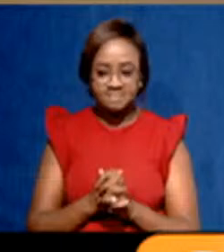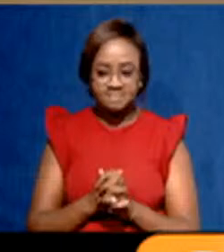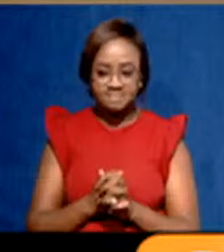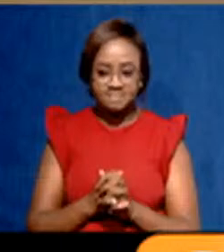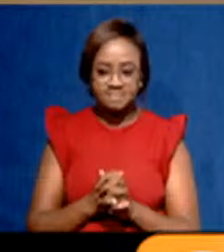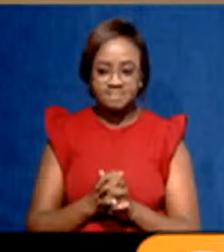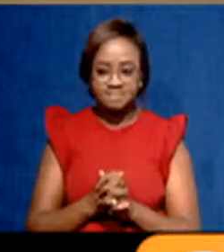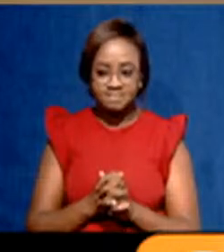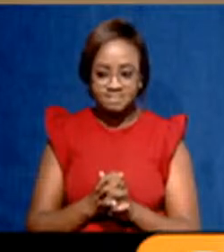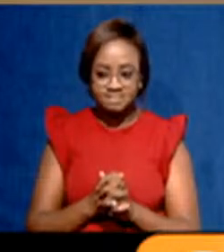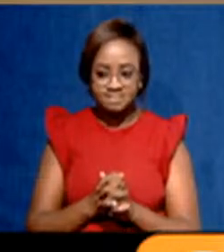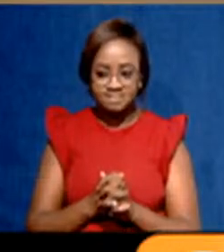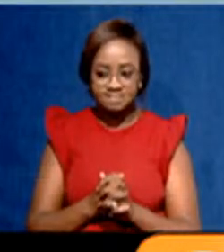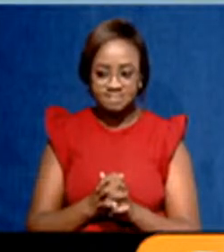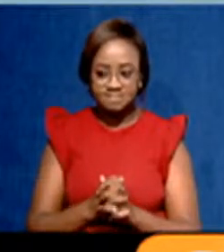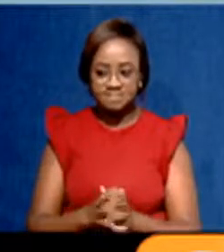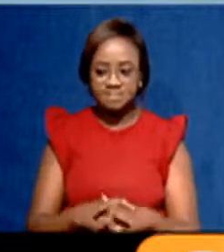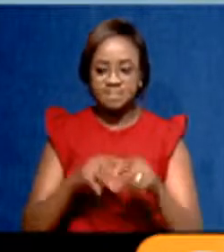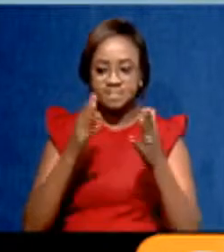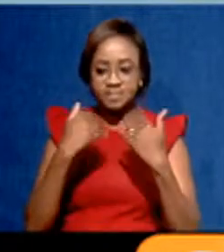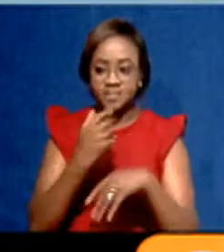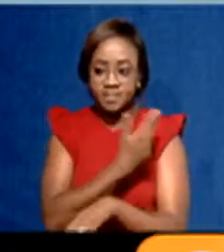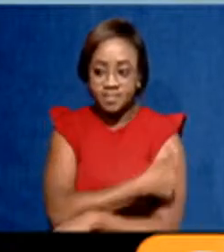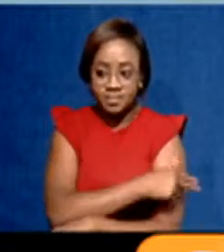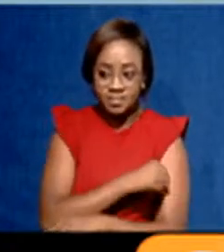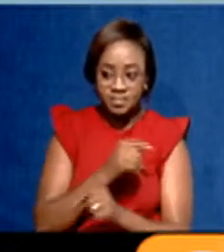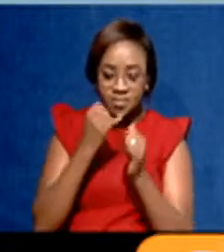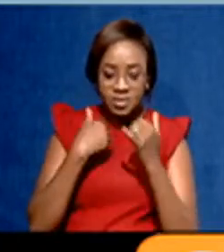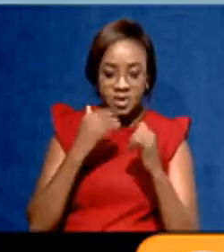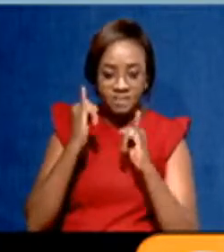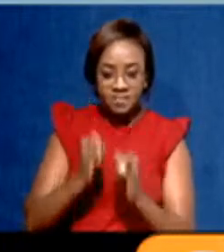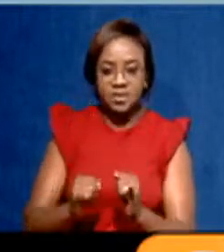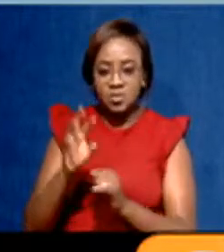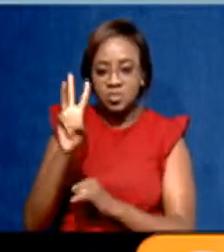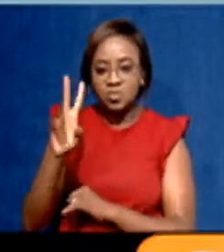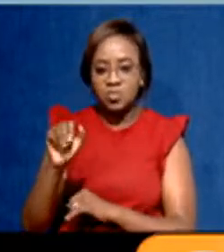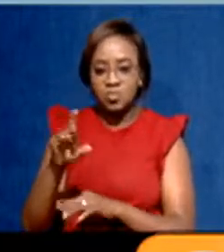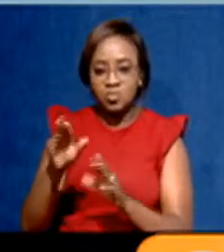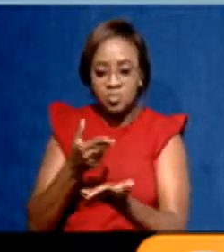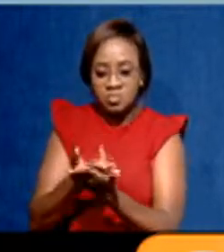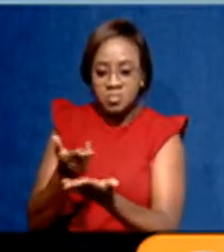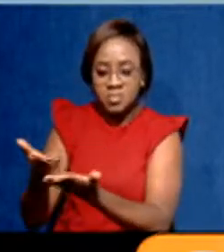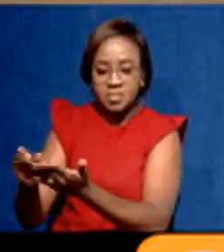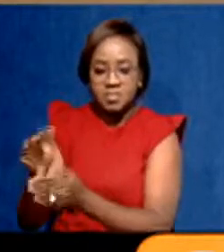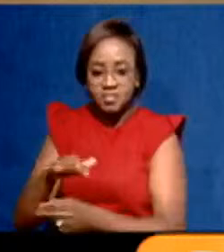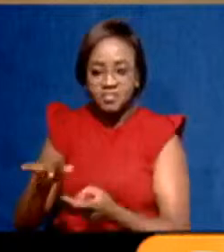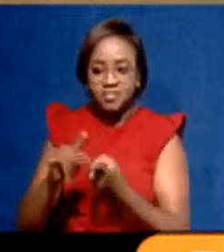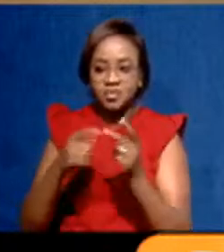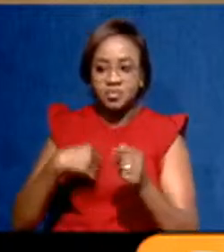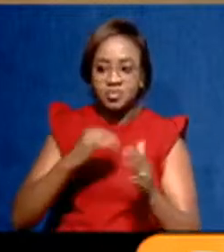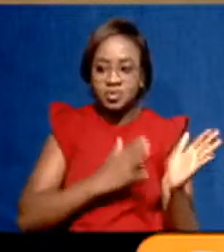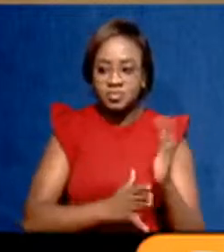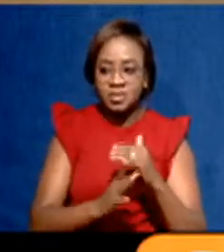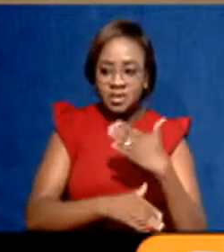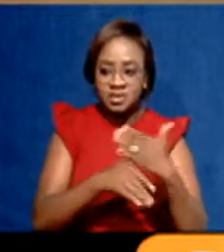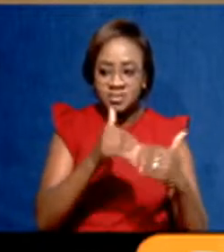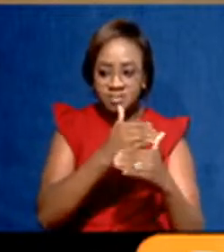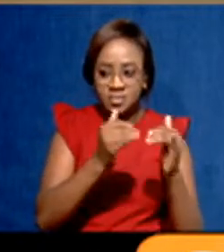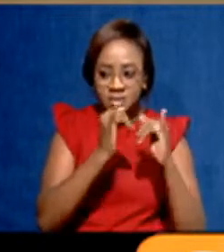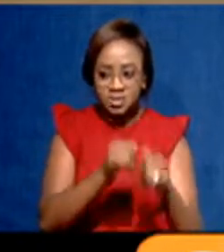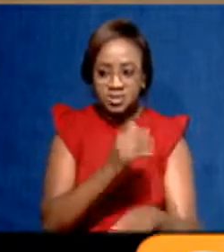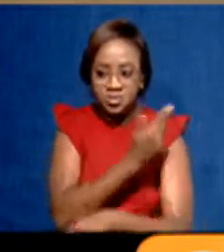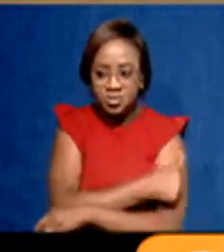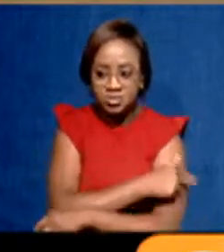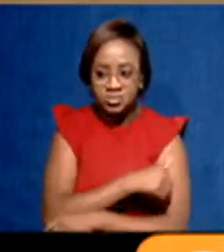it. Kandara Hospital, we added new wards. Also, we are building a new hospital at a place called